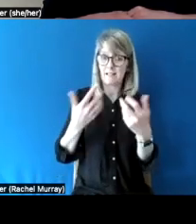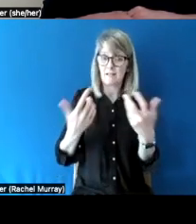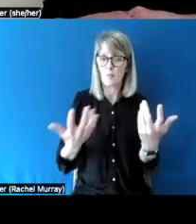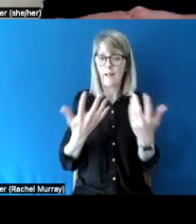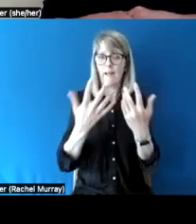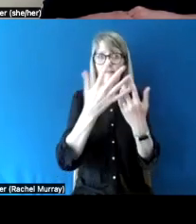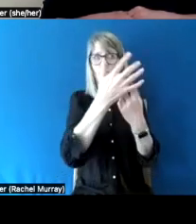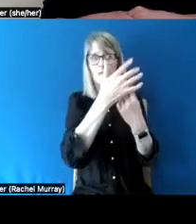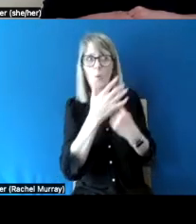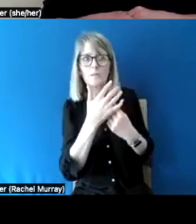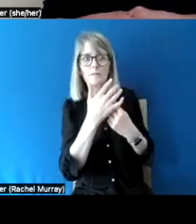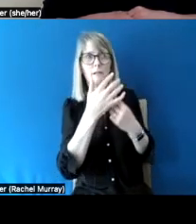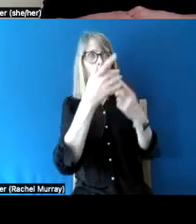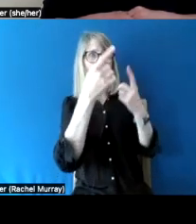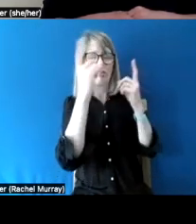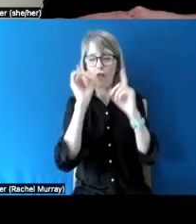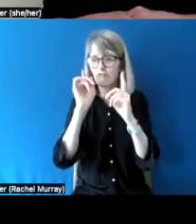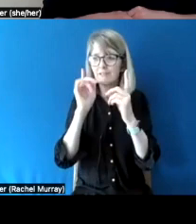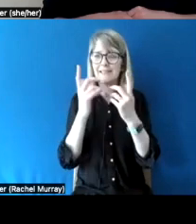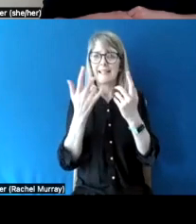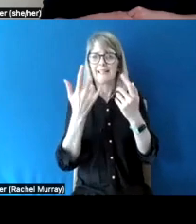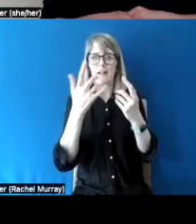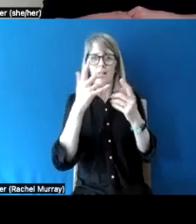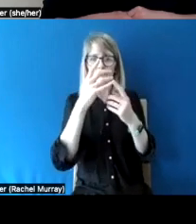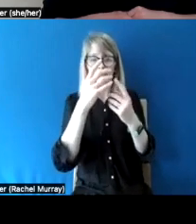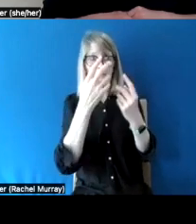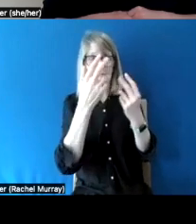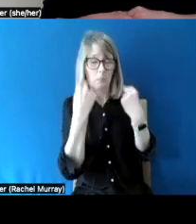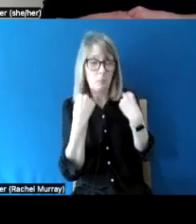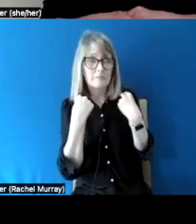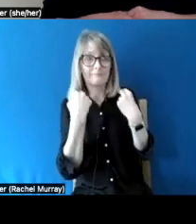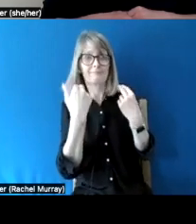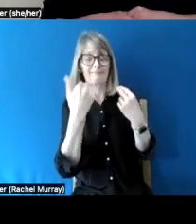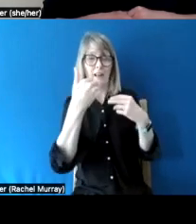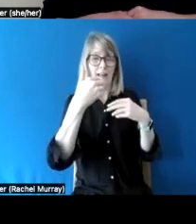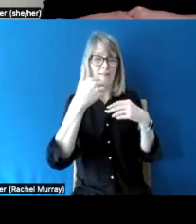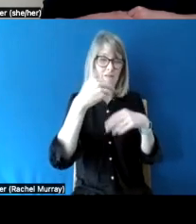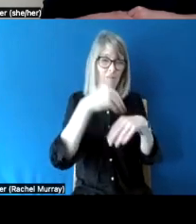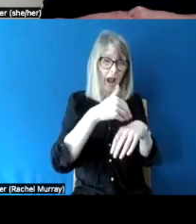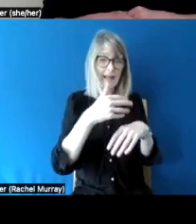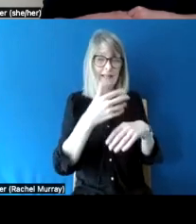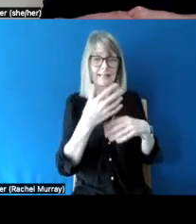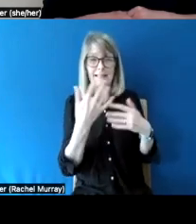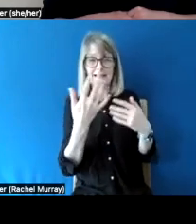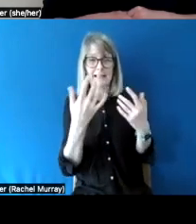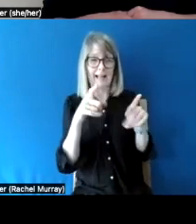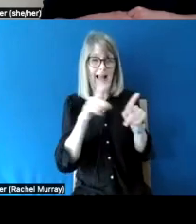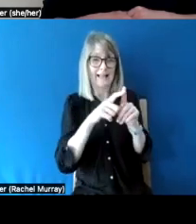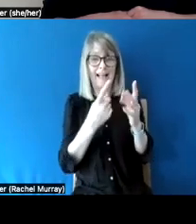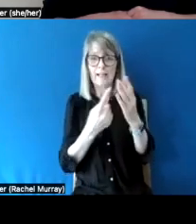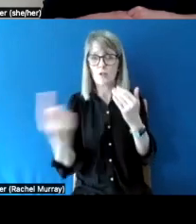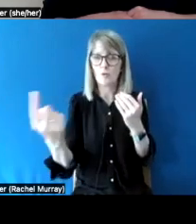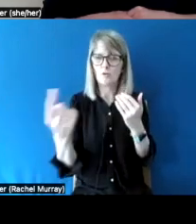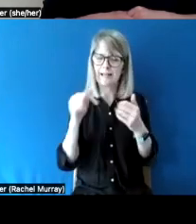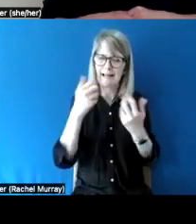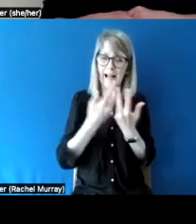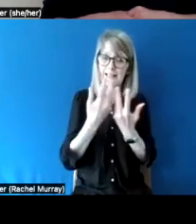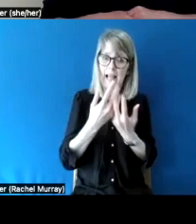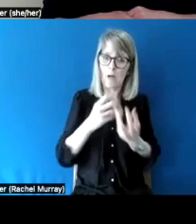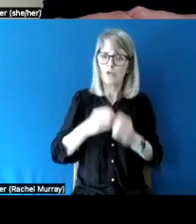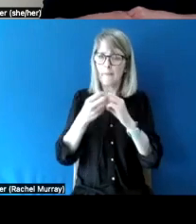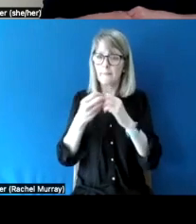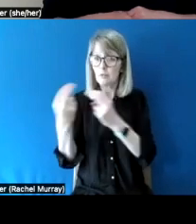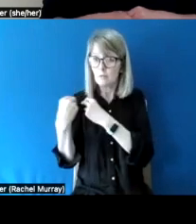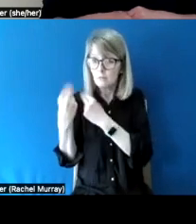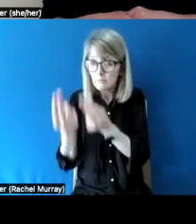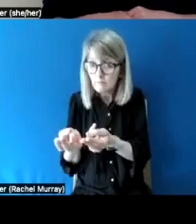authority, subordination, violence, and exclusion, and to a certain extent inclusion, was shaped. Now,